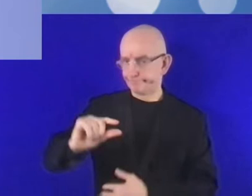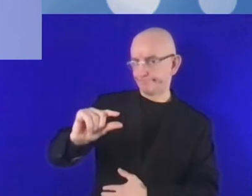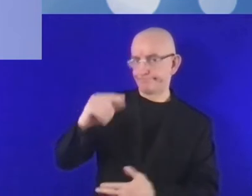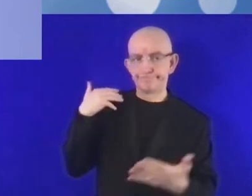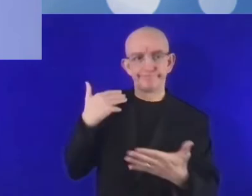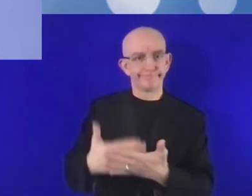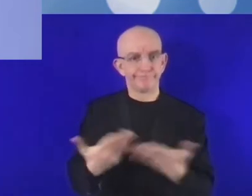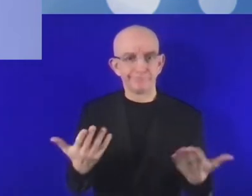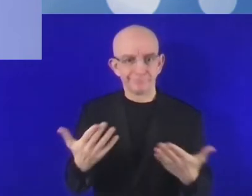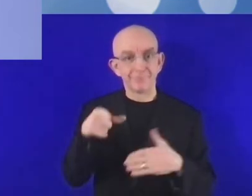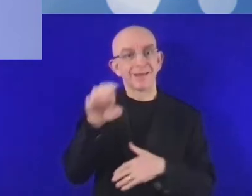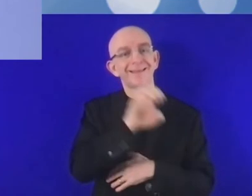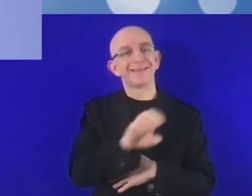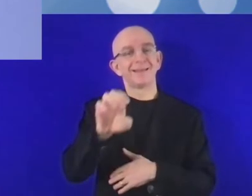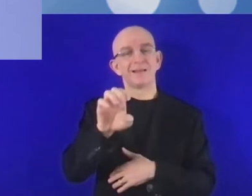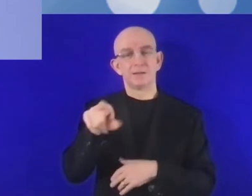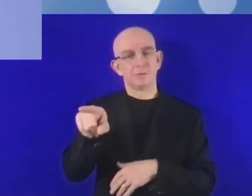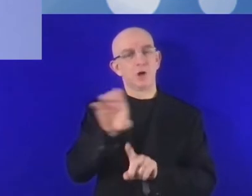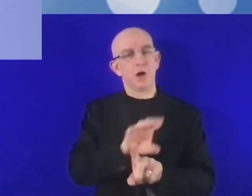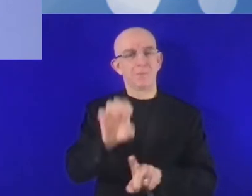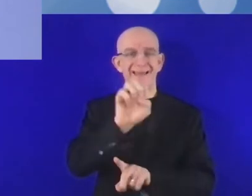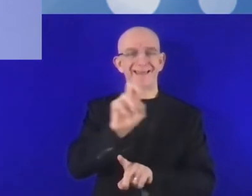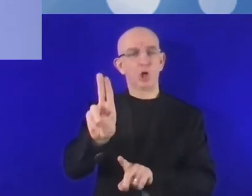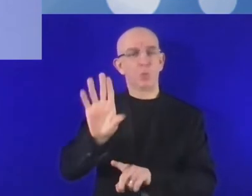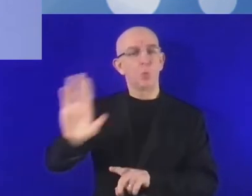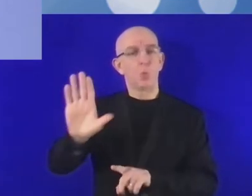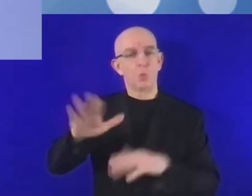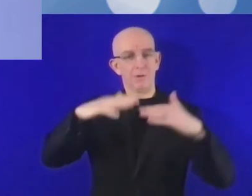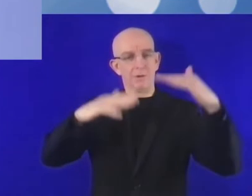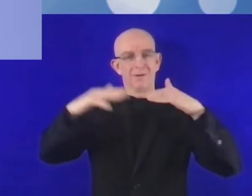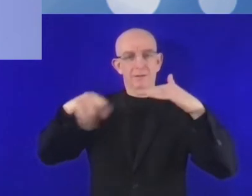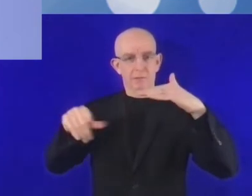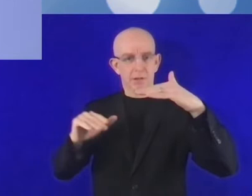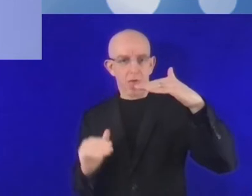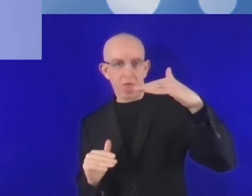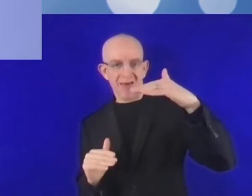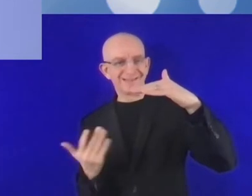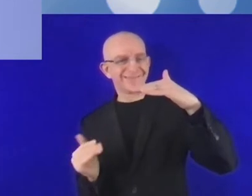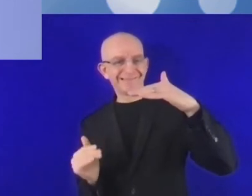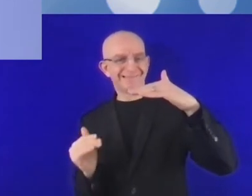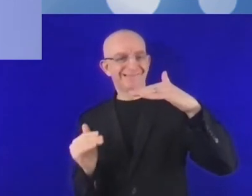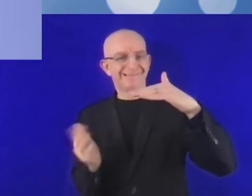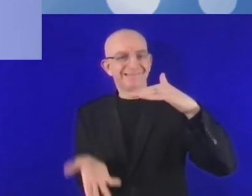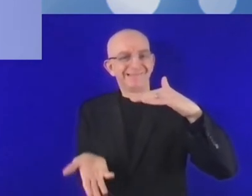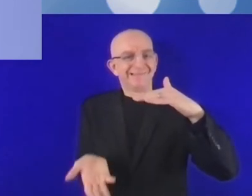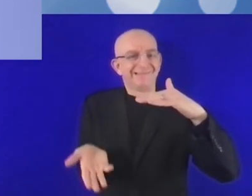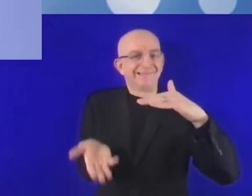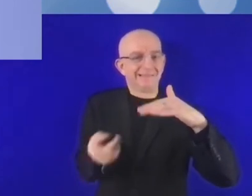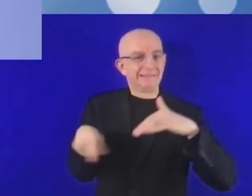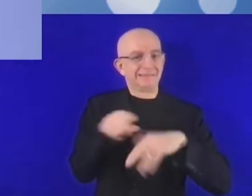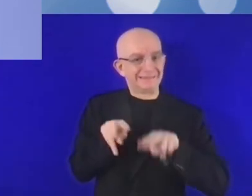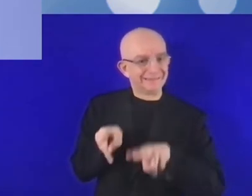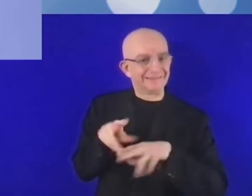to ensure that all eu member states can truly benefit from the upcoming investment programs to address this